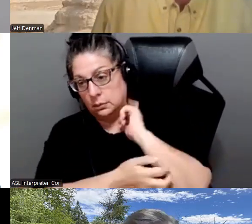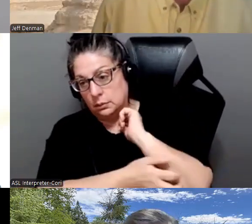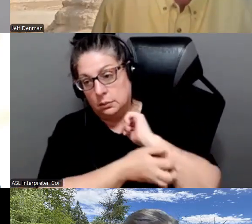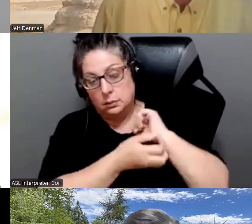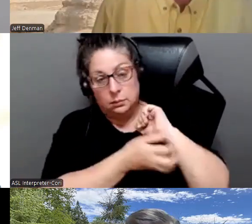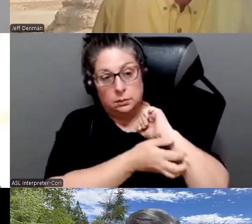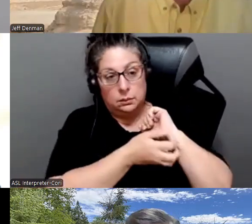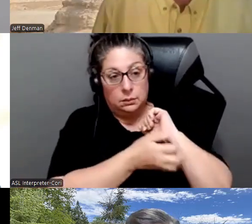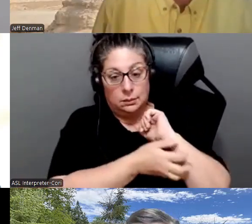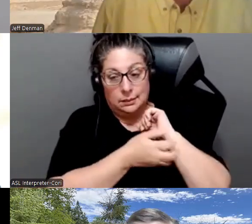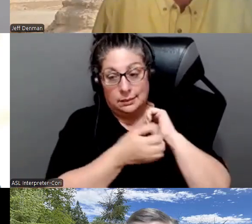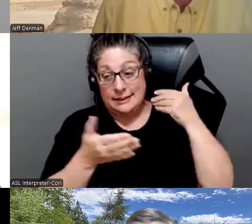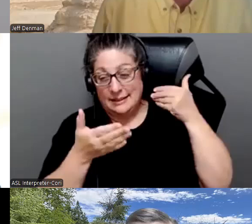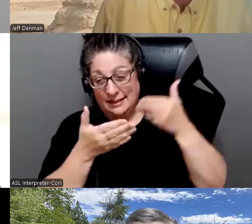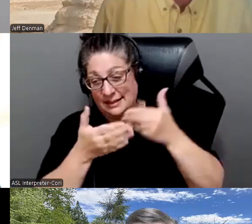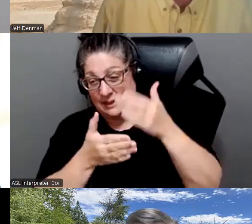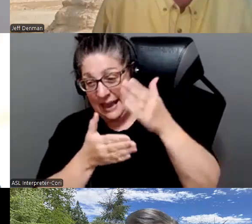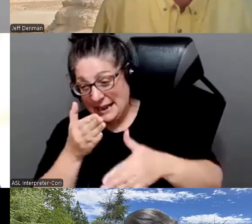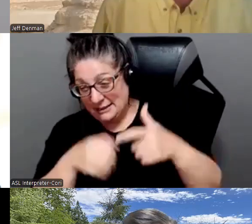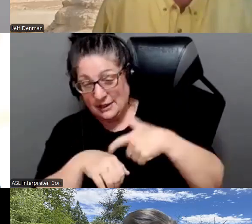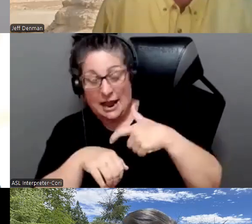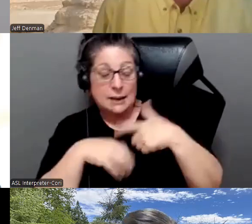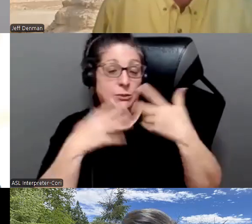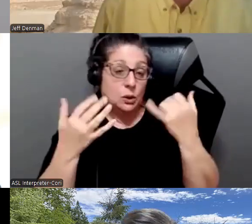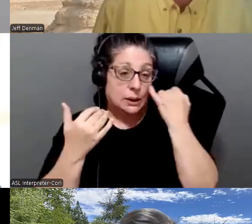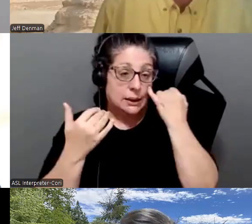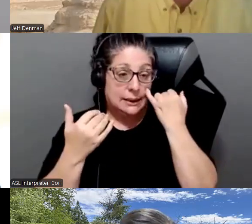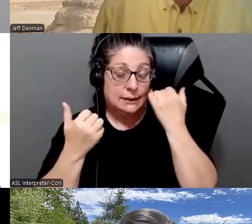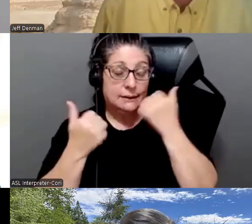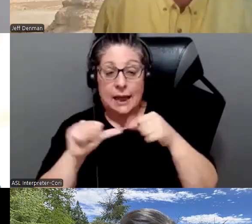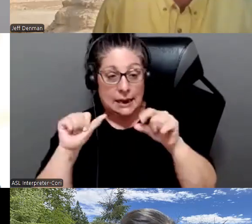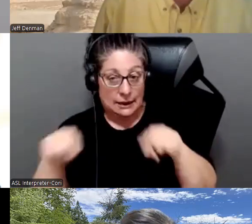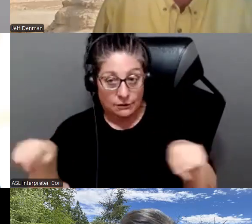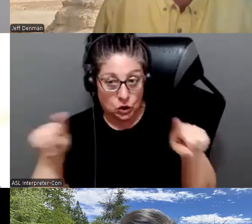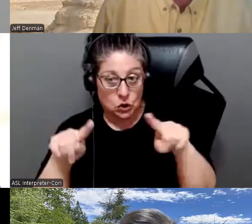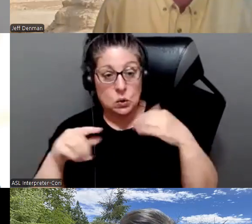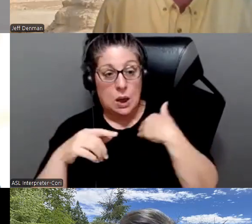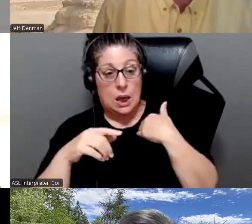We are getting to the end of our time, so if any of you have some